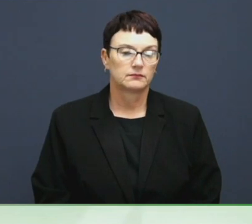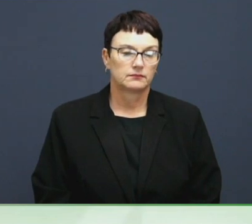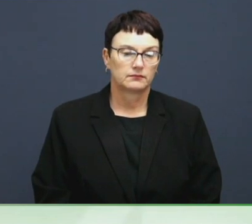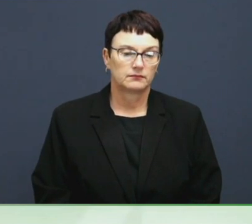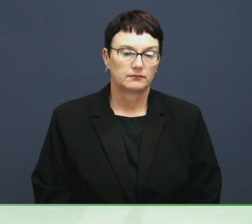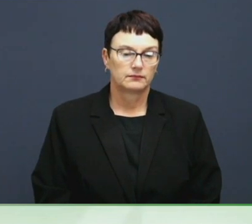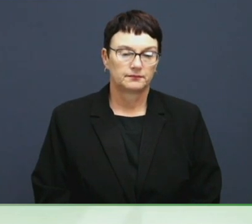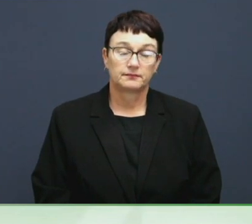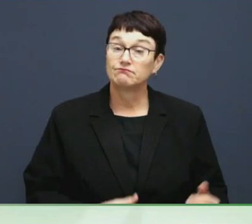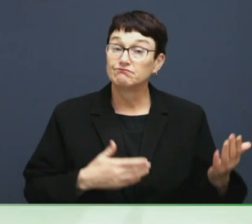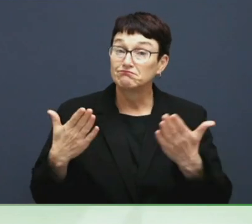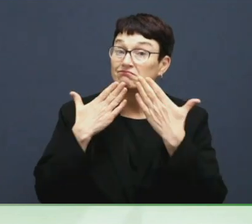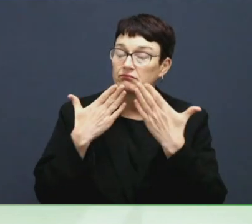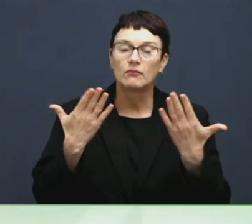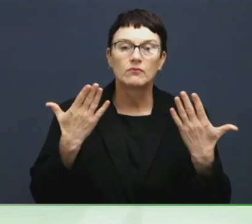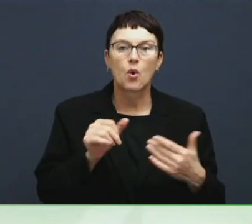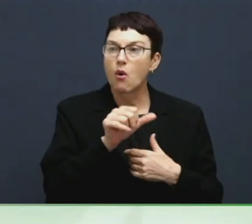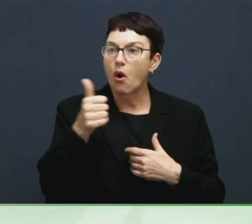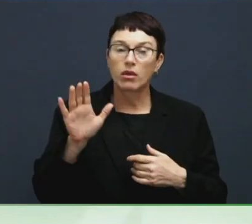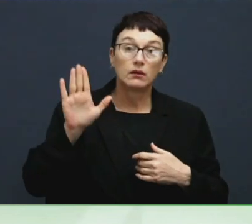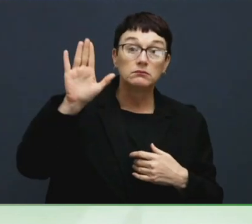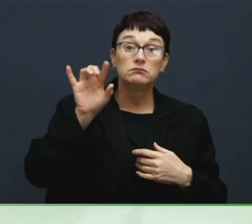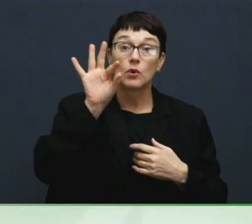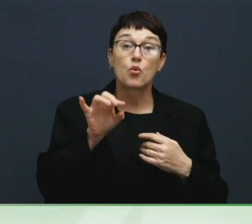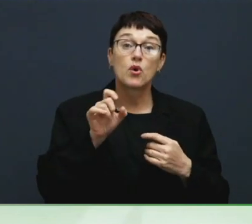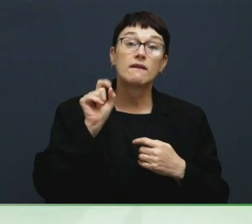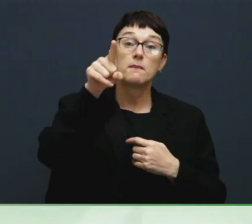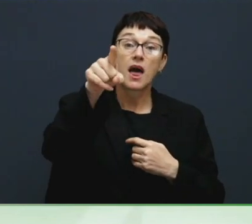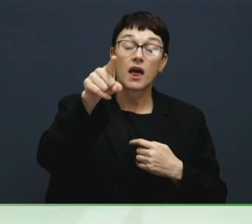Any other questions? We have a question at the back.